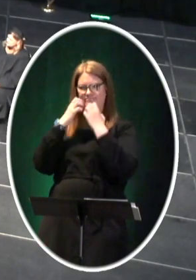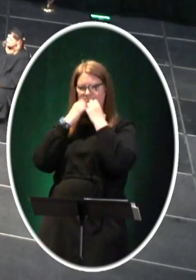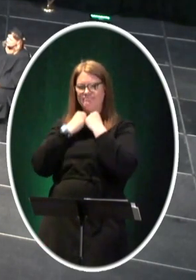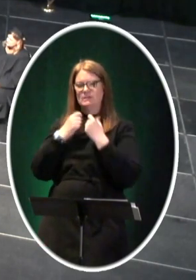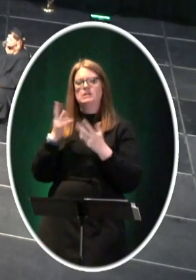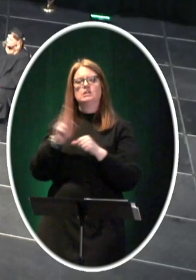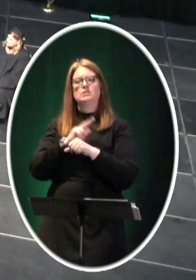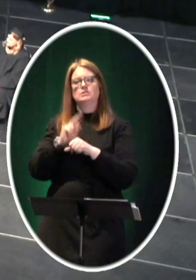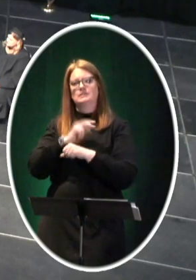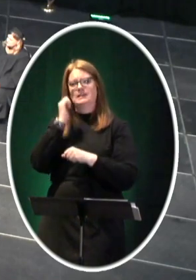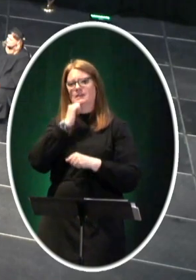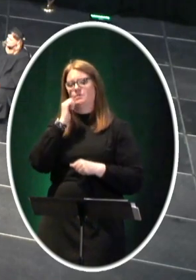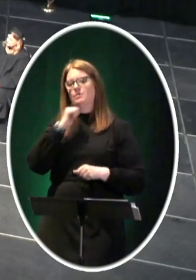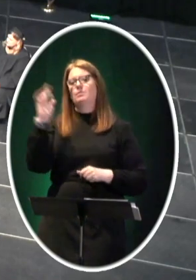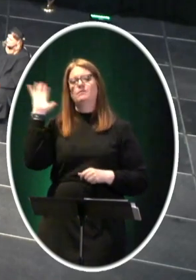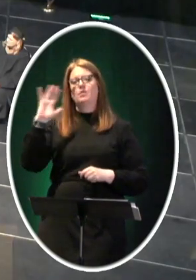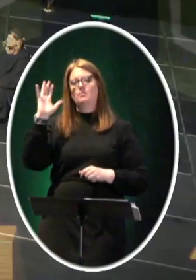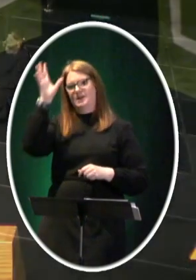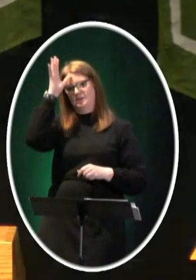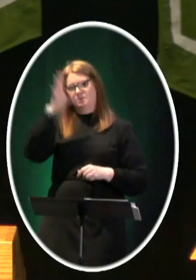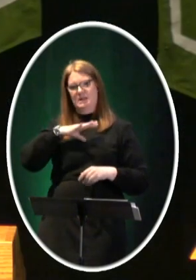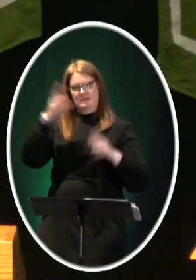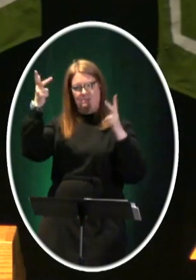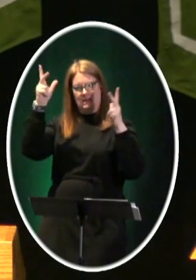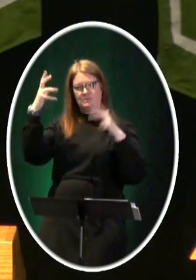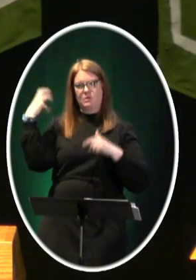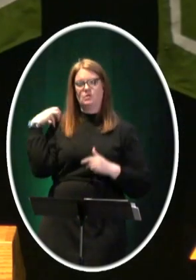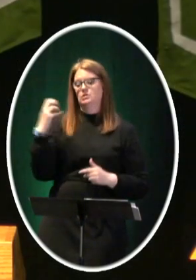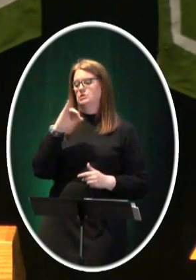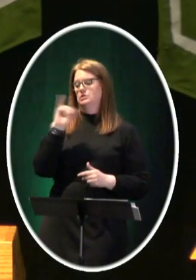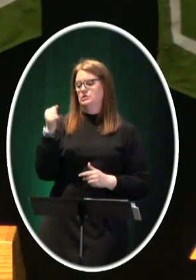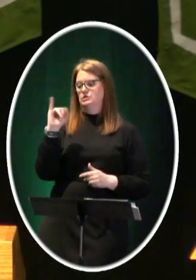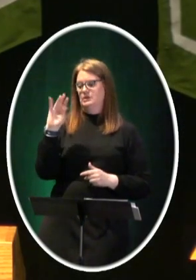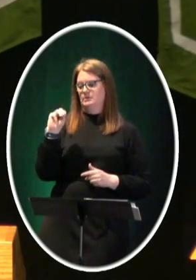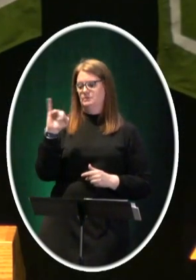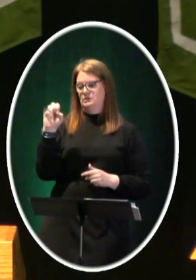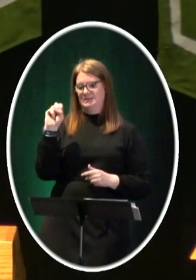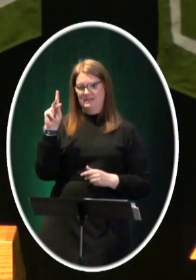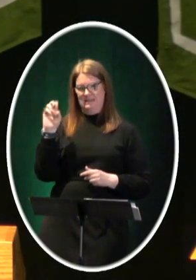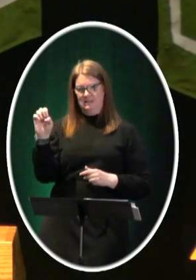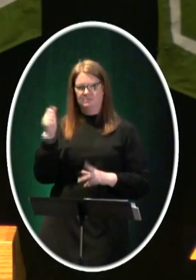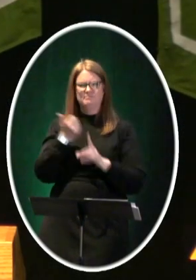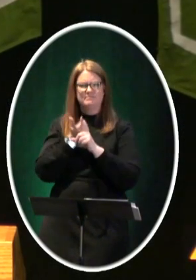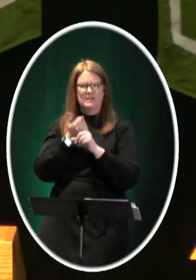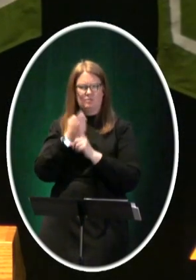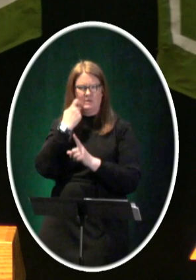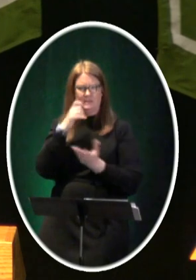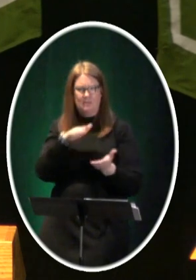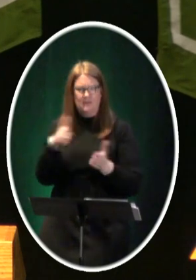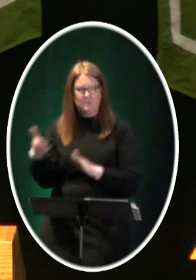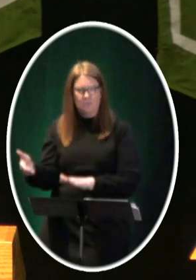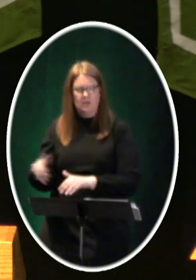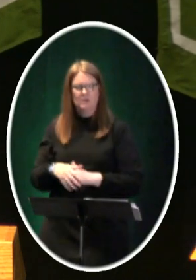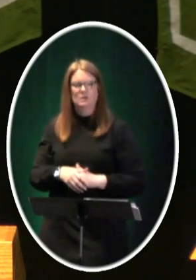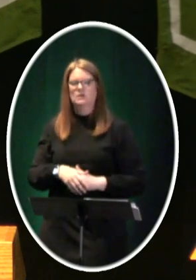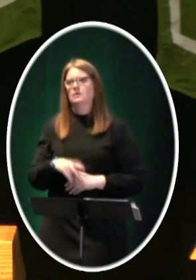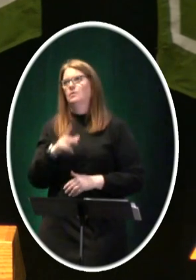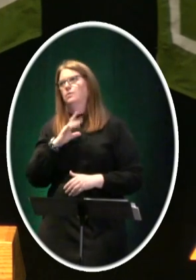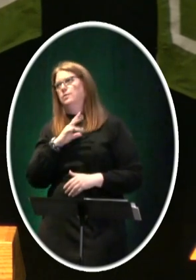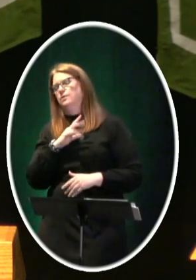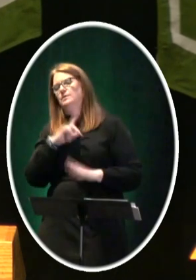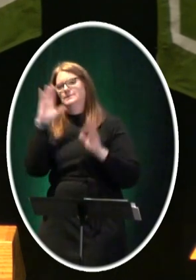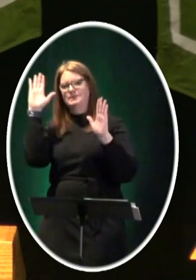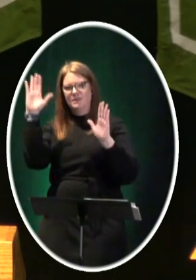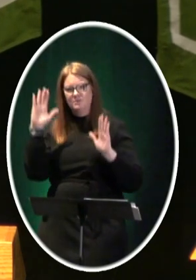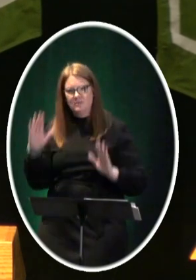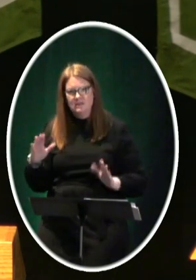daily by a former BSC men's basketball coach, Jim Jeske, who recently passed away. He was an amazing guy that